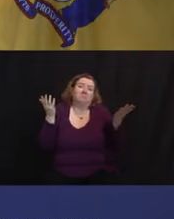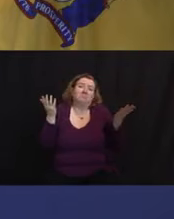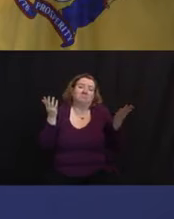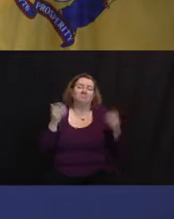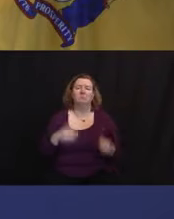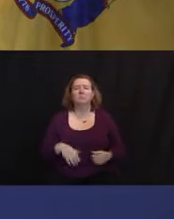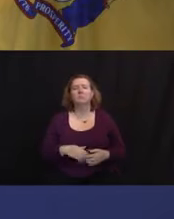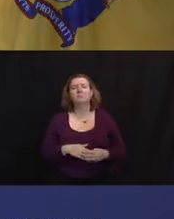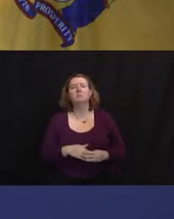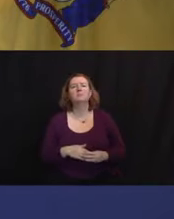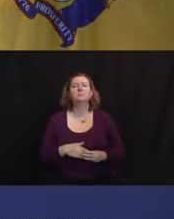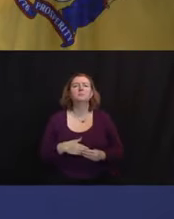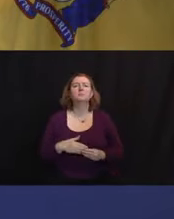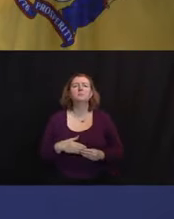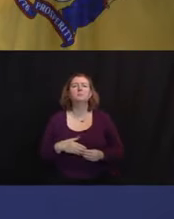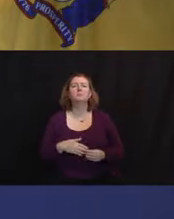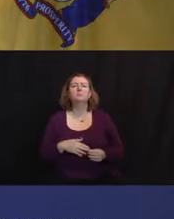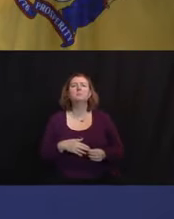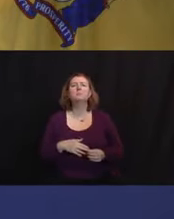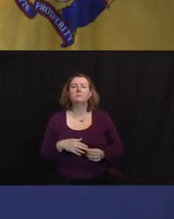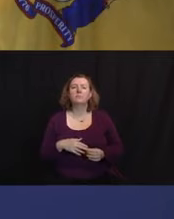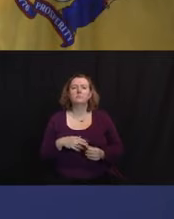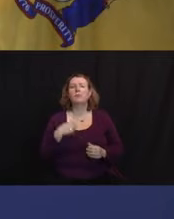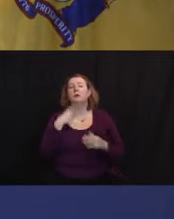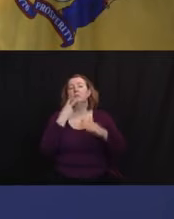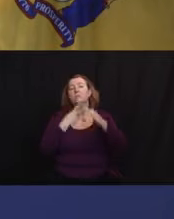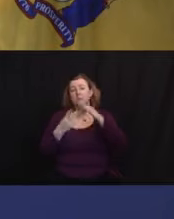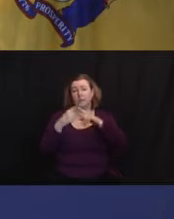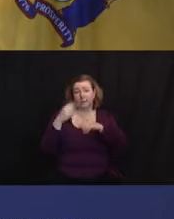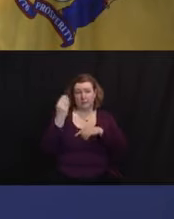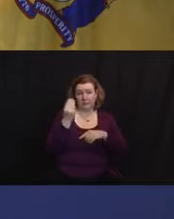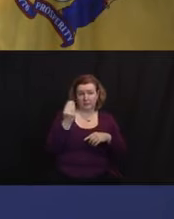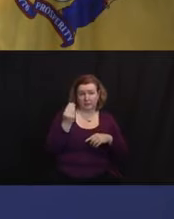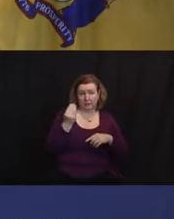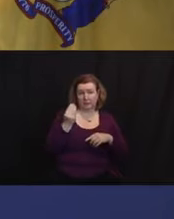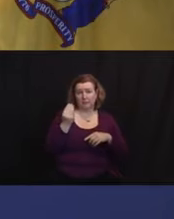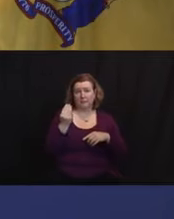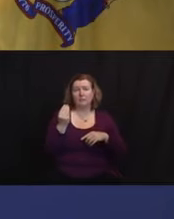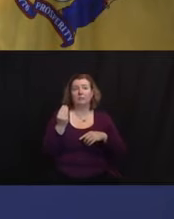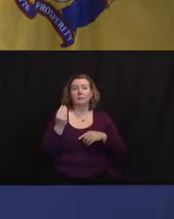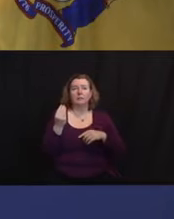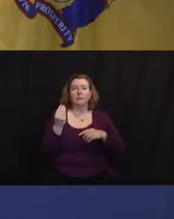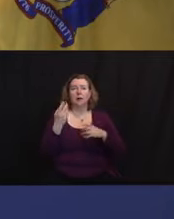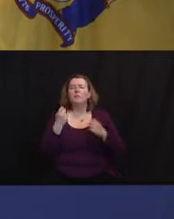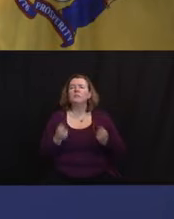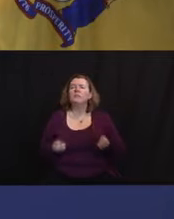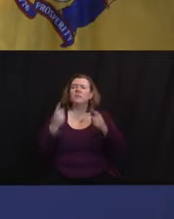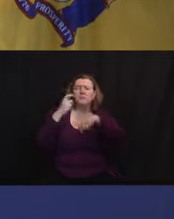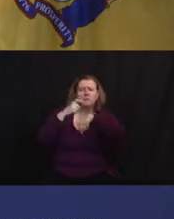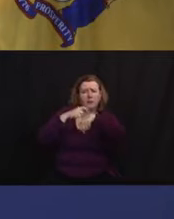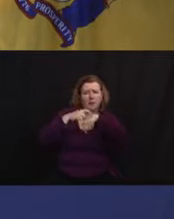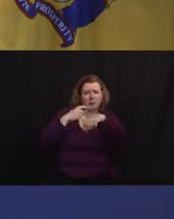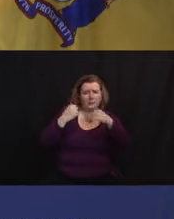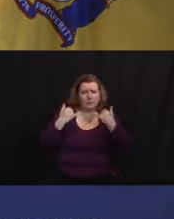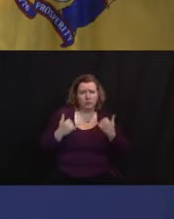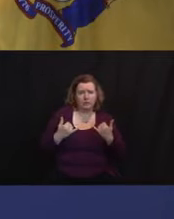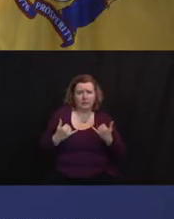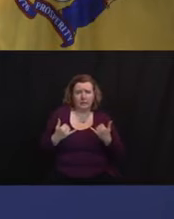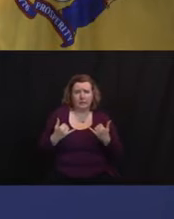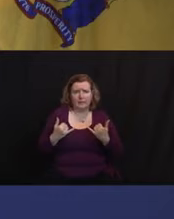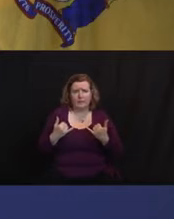we foreshadowed on Monday, I want to spend a couple of minutes up front, and Judy may want to add, or Eddie, some color to this in